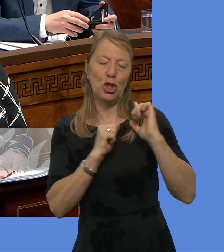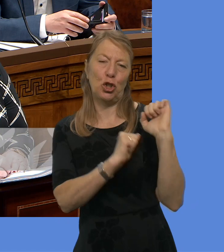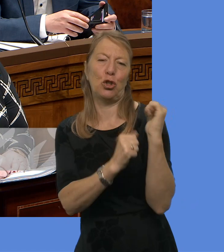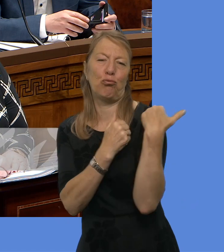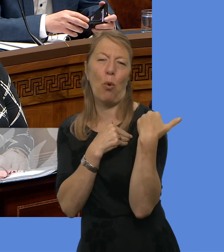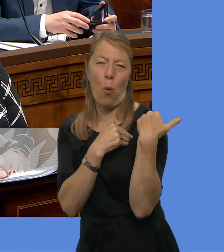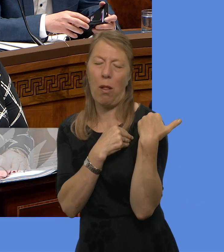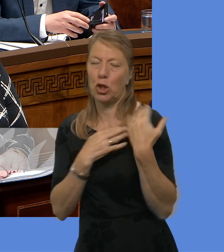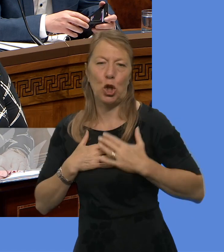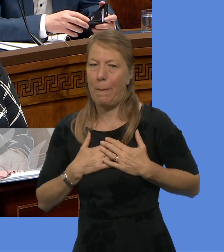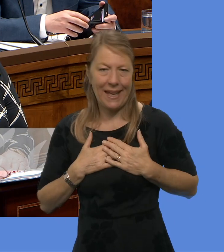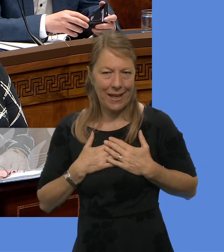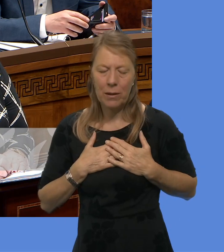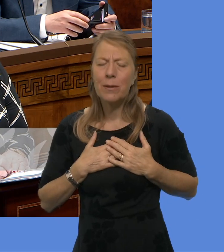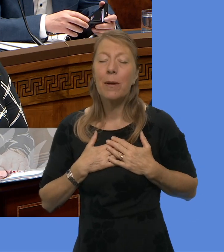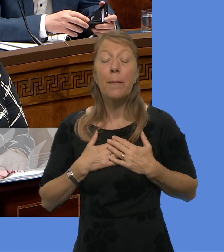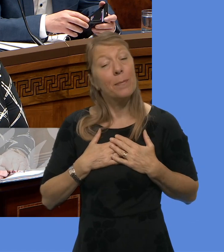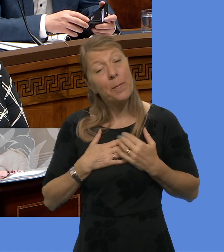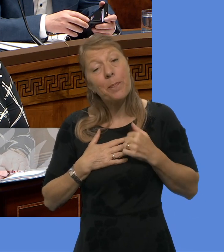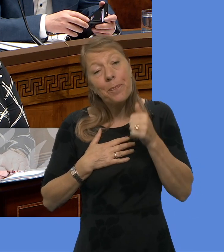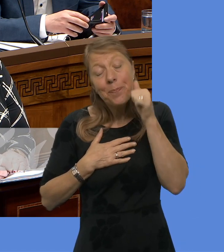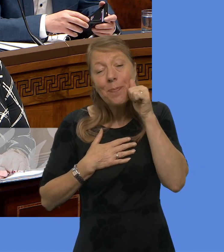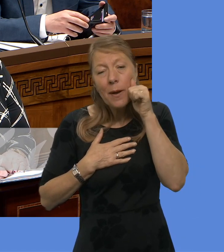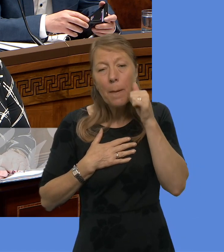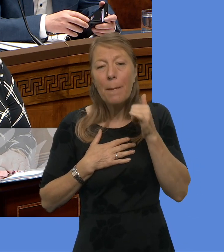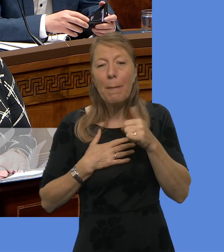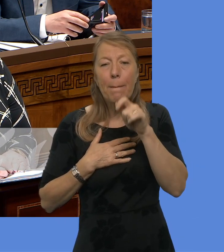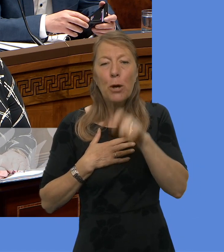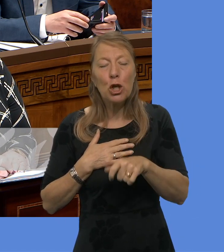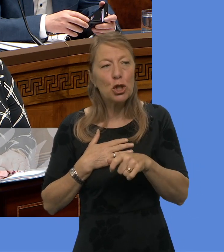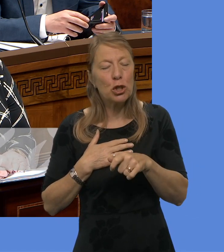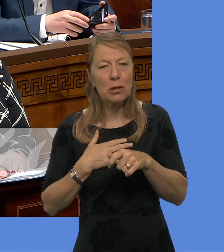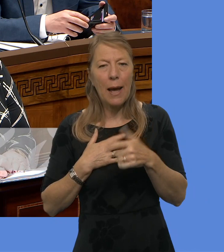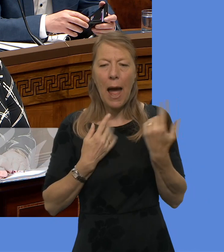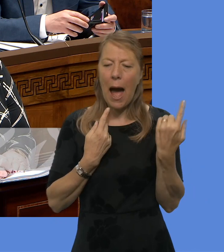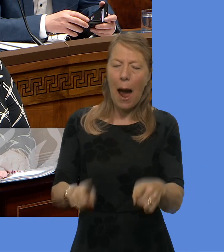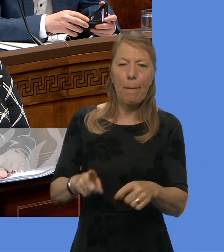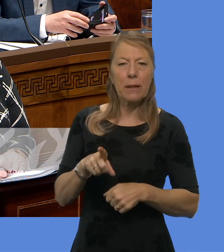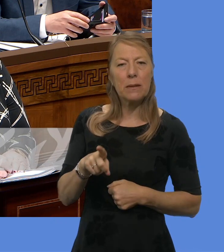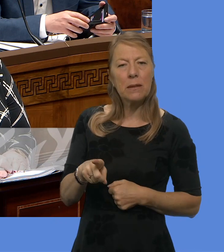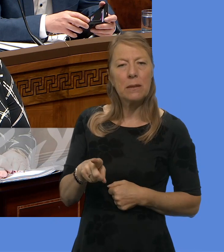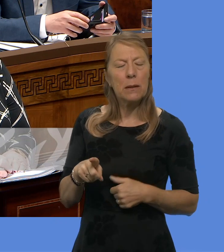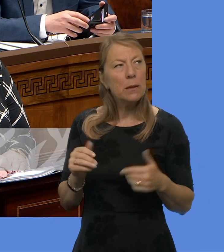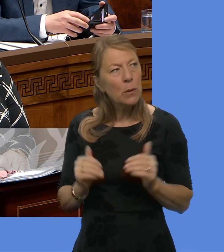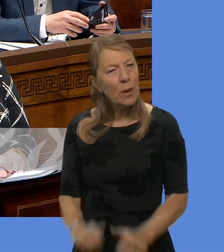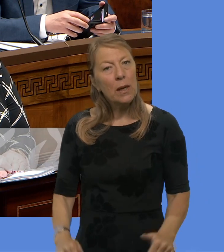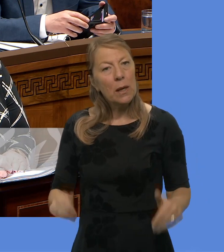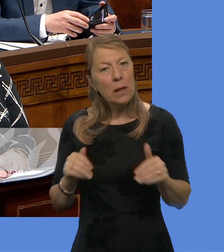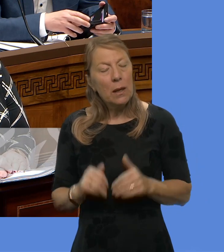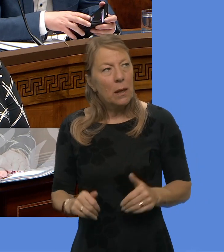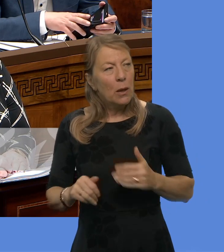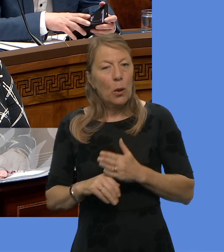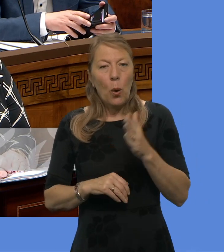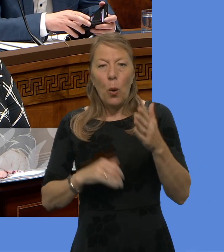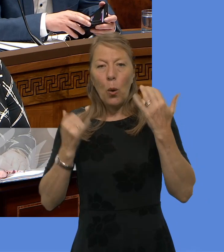causes when, for example, somebody goes through a lengthy period awaiting trial, often in quite traumatic circumstances, and on the morning of the